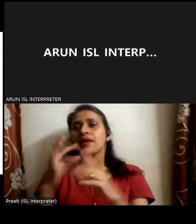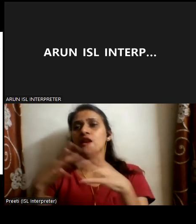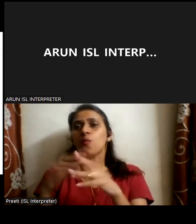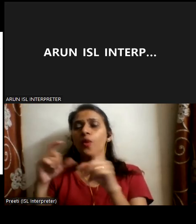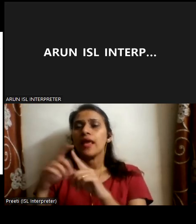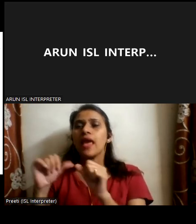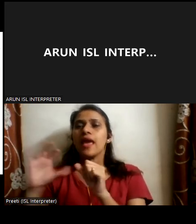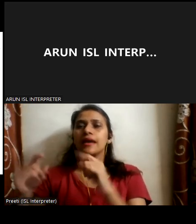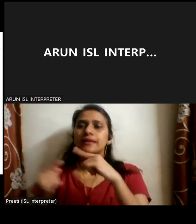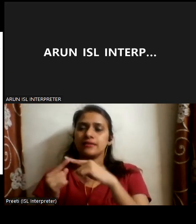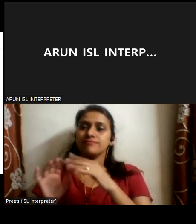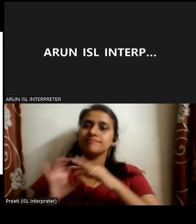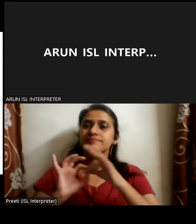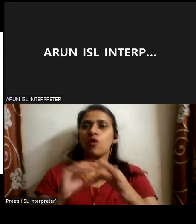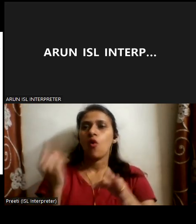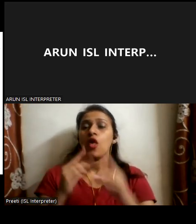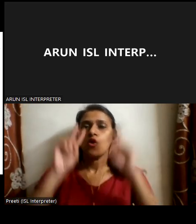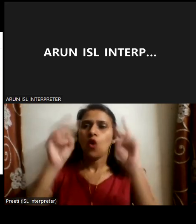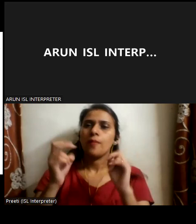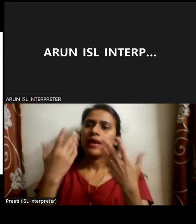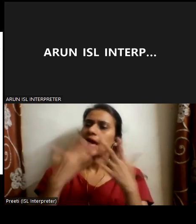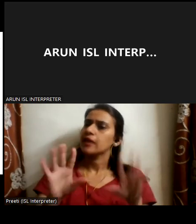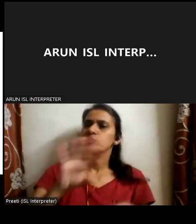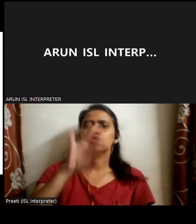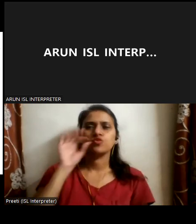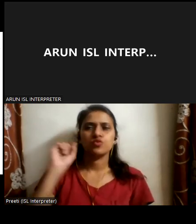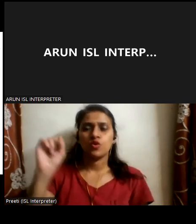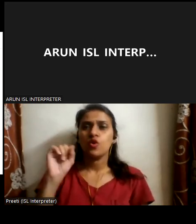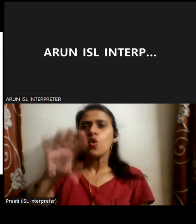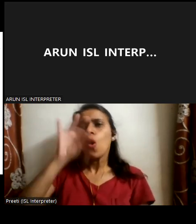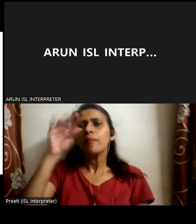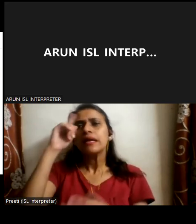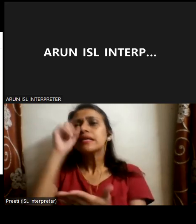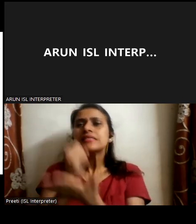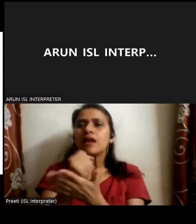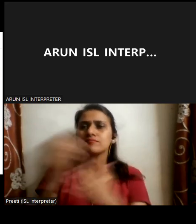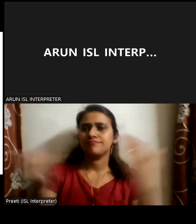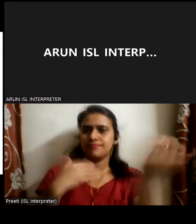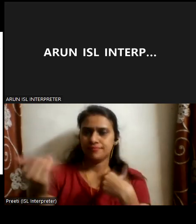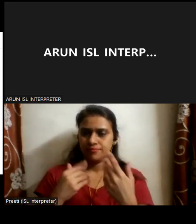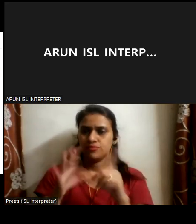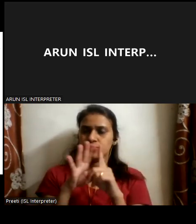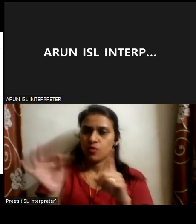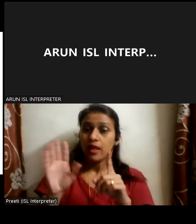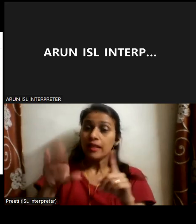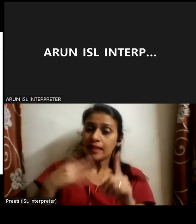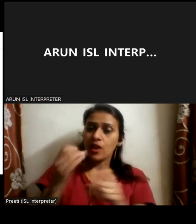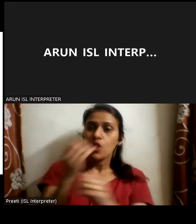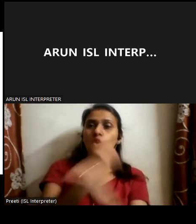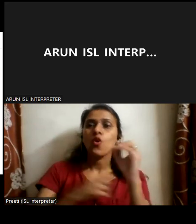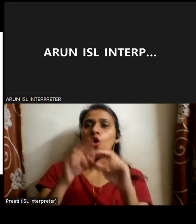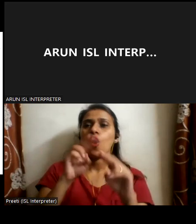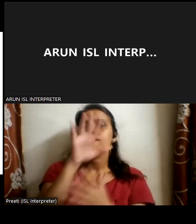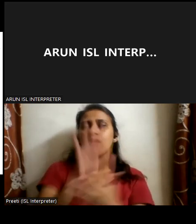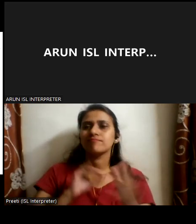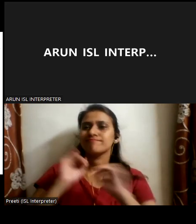So whatever you guys can decide on your topics, and by tomorrow evening, I will be rolling out the Google Forms. You have to fill in that.